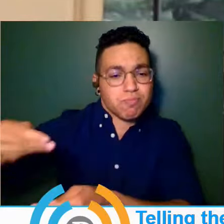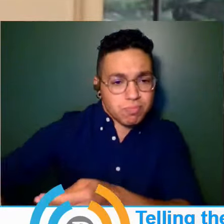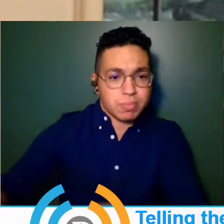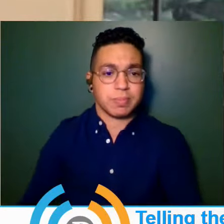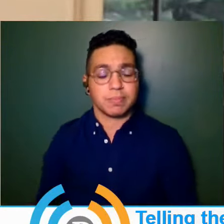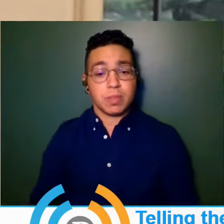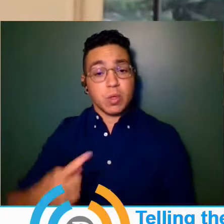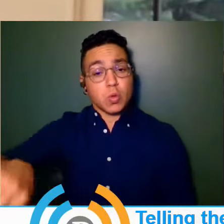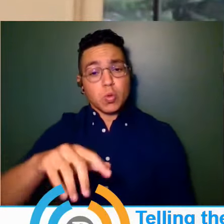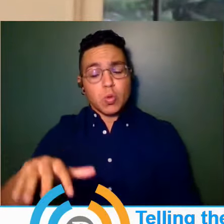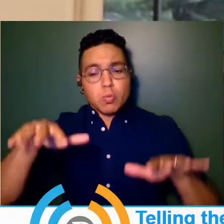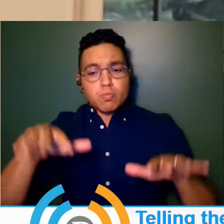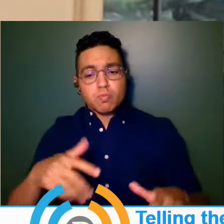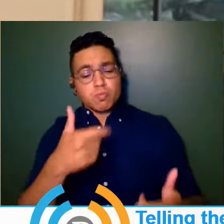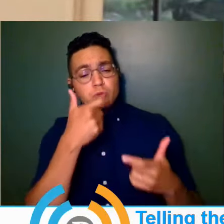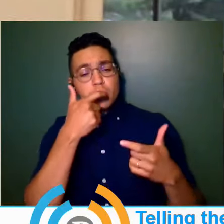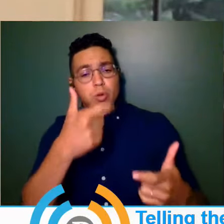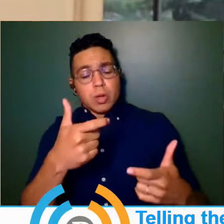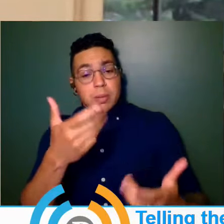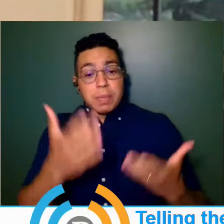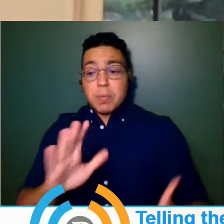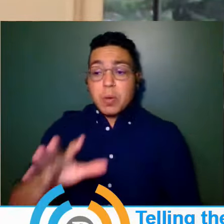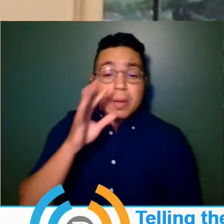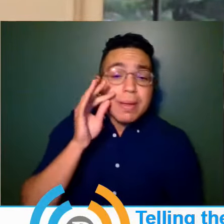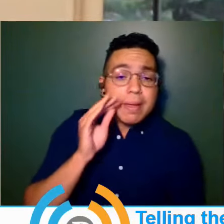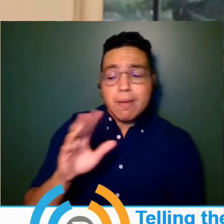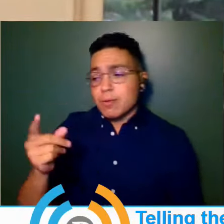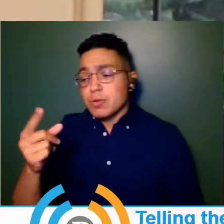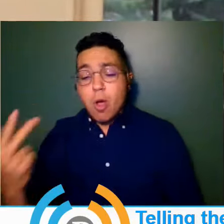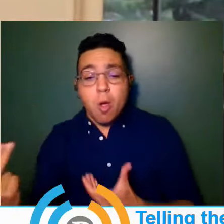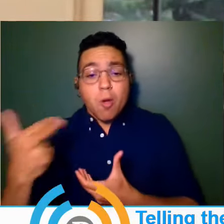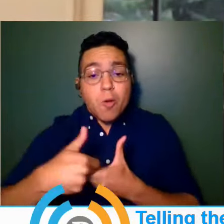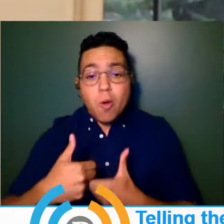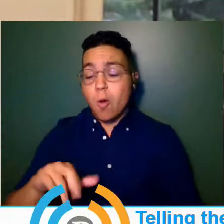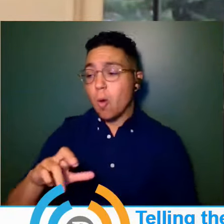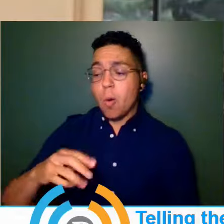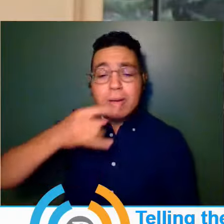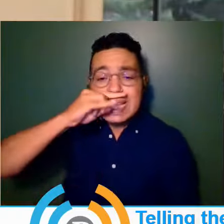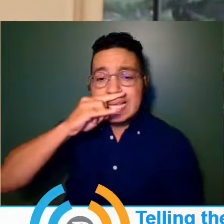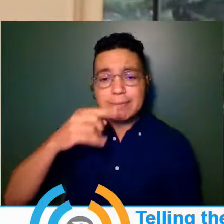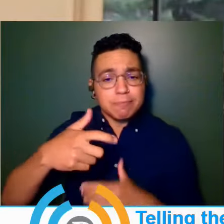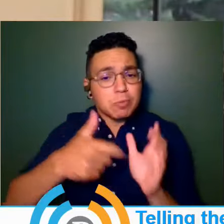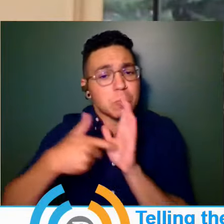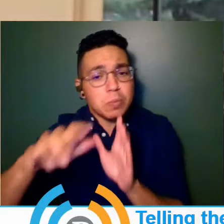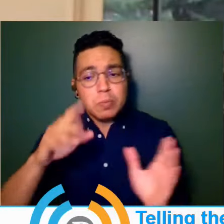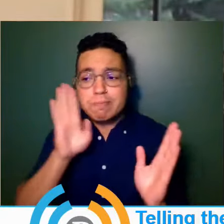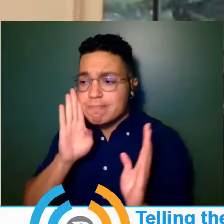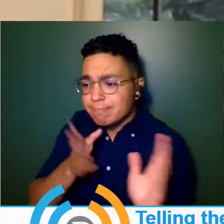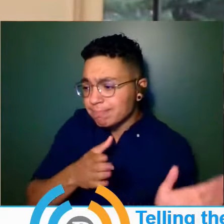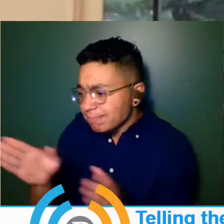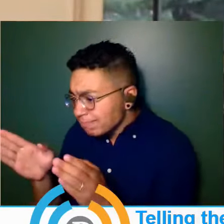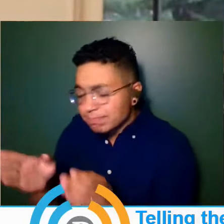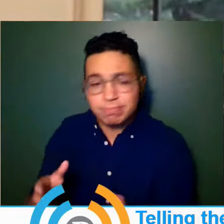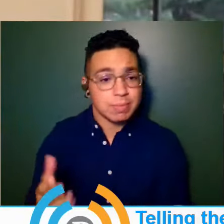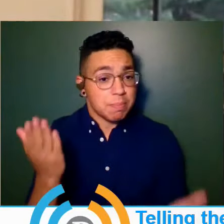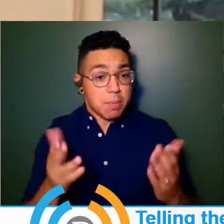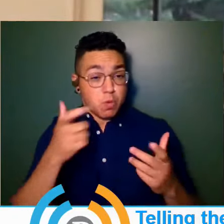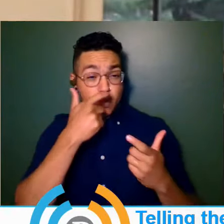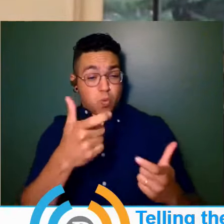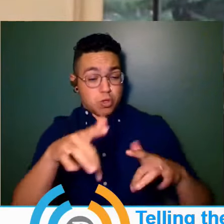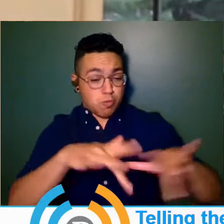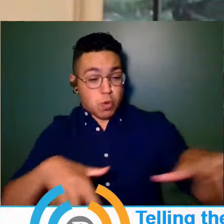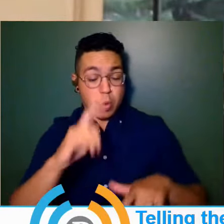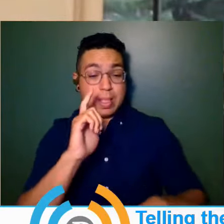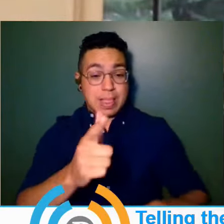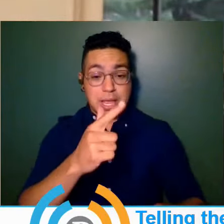debate, perhaps your cat or dog will join you, or a young one will need your attention. Perhaps you're watching the recorded version of this debate while making dinner